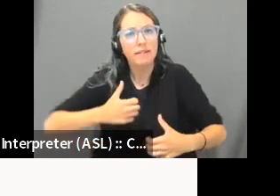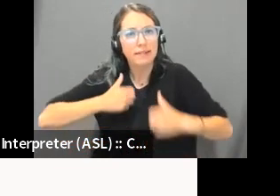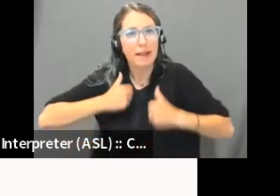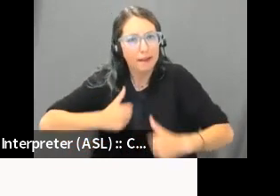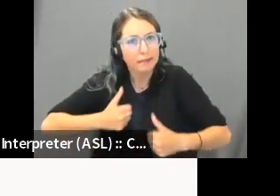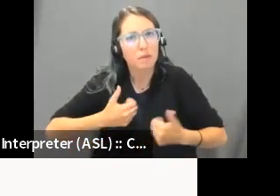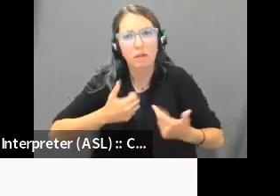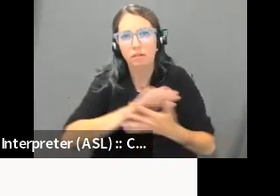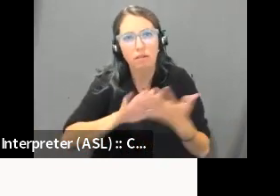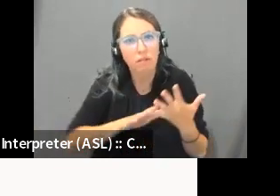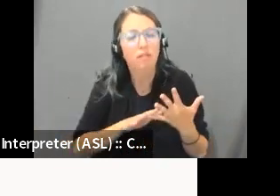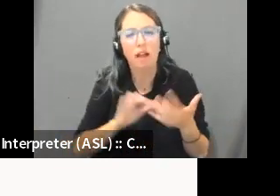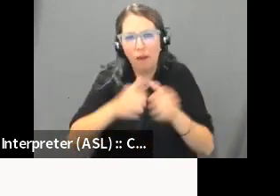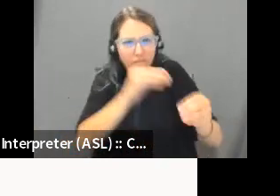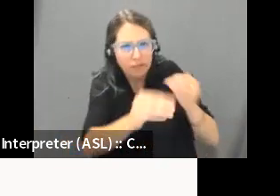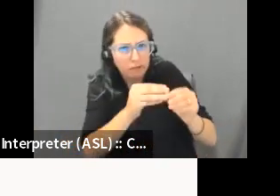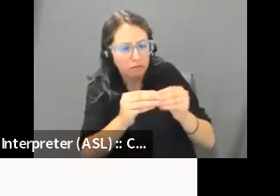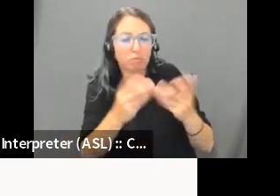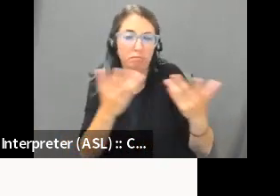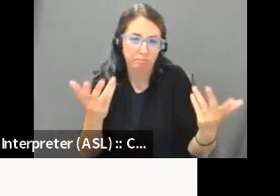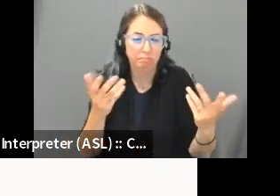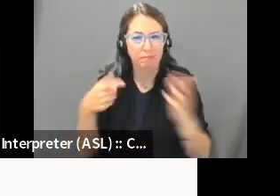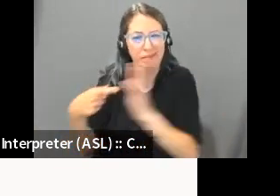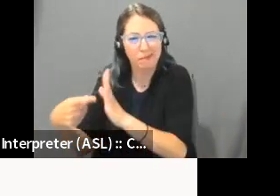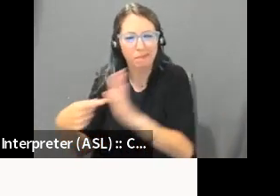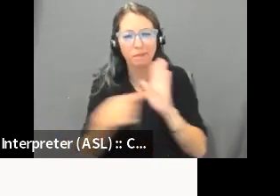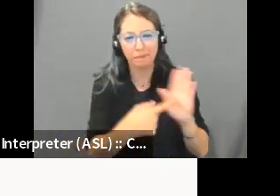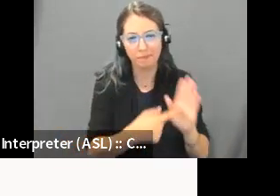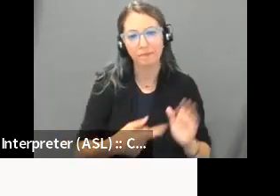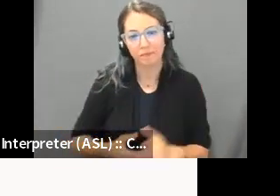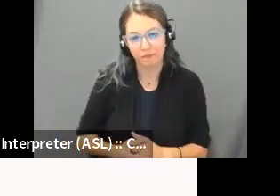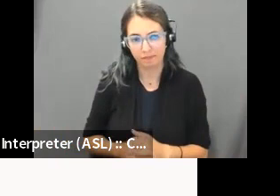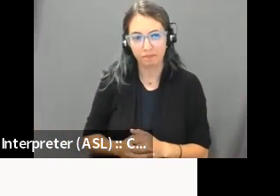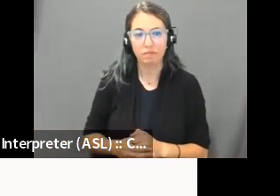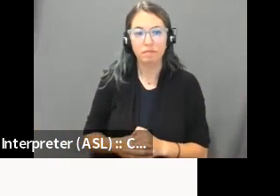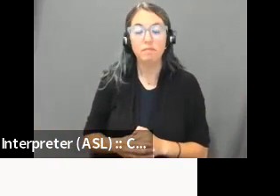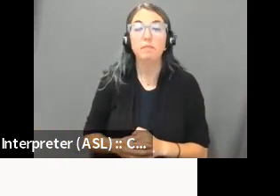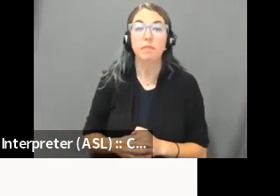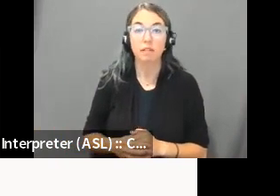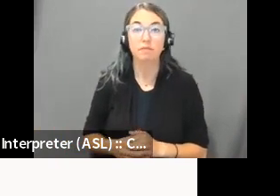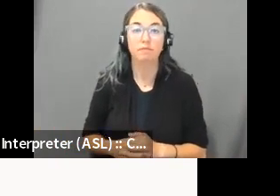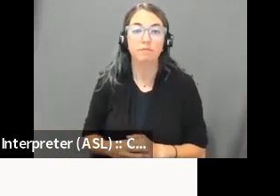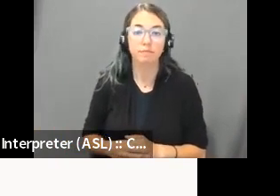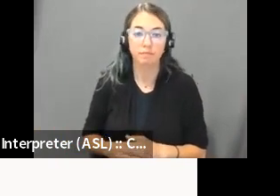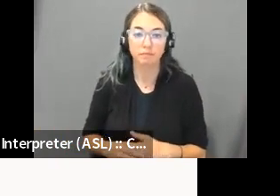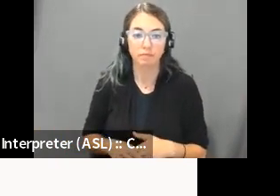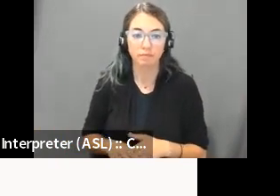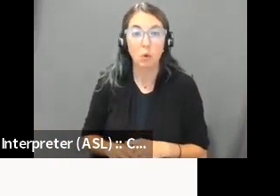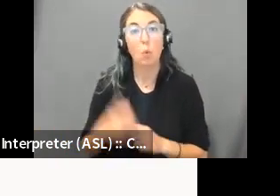group. And of note, one community member who is focused on promoting needle